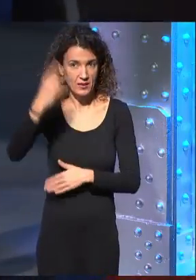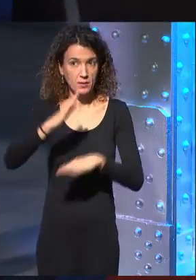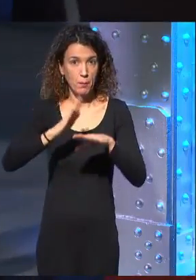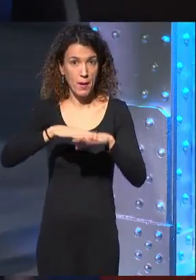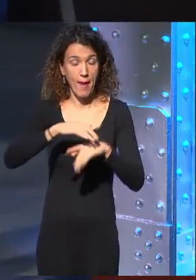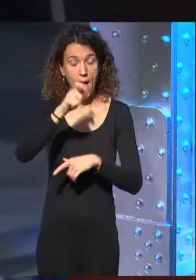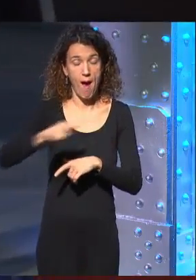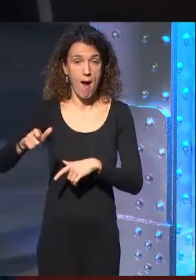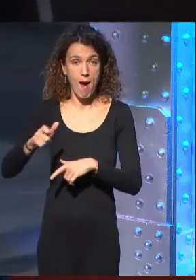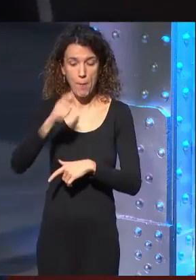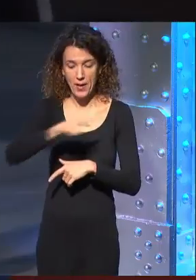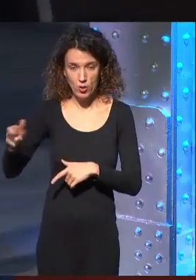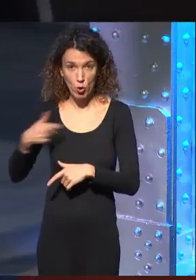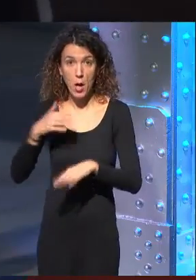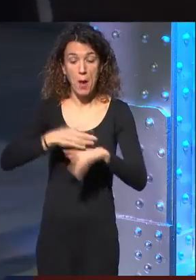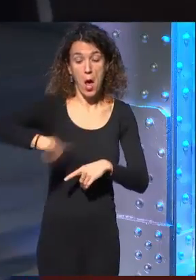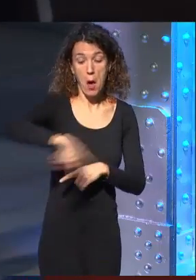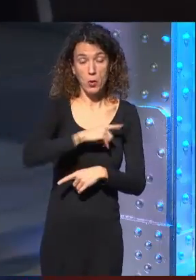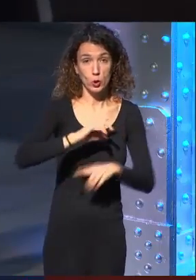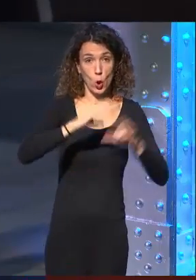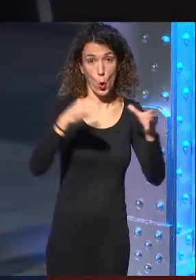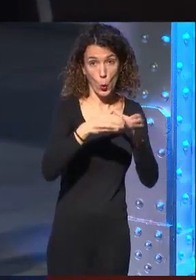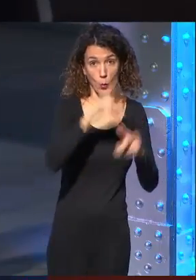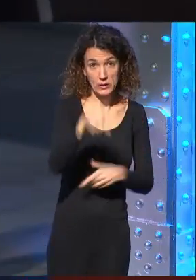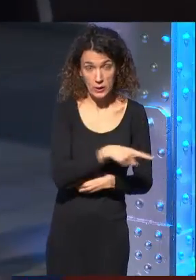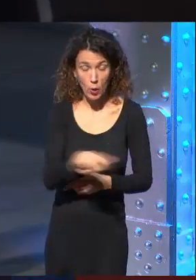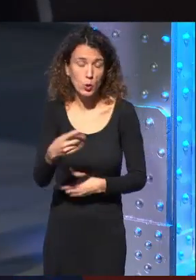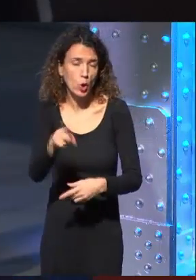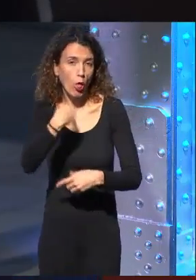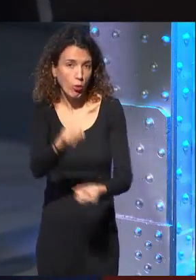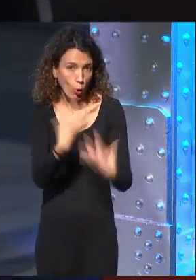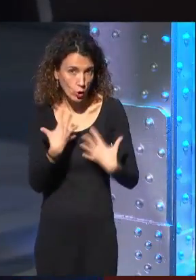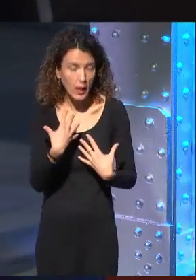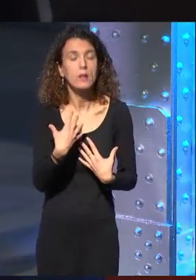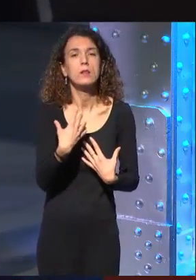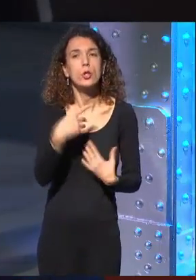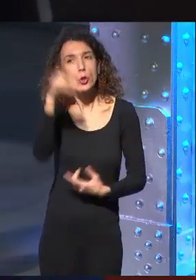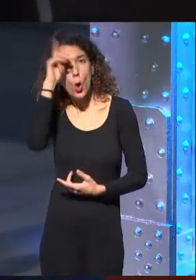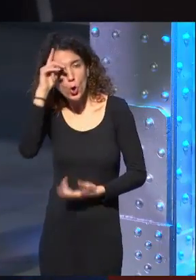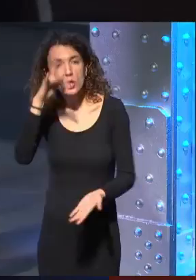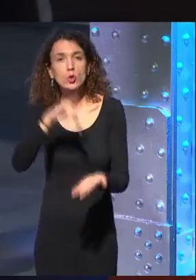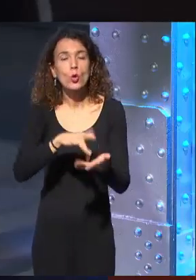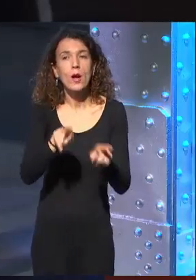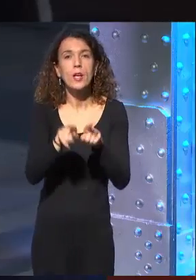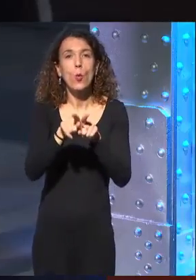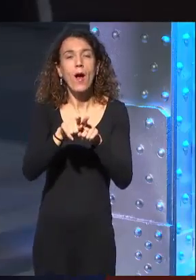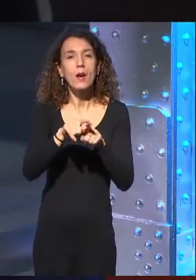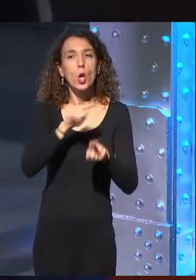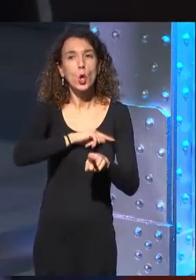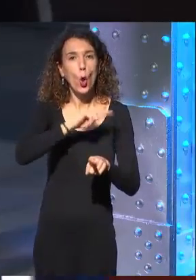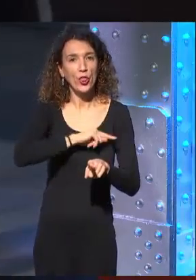the most important portals to access news for many generations. I don't know if it is for yours too,